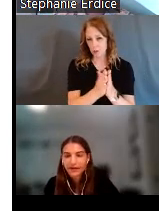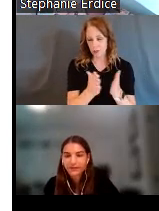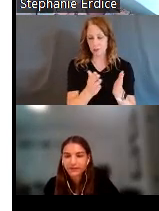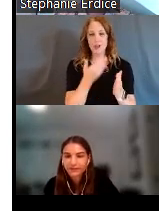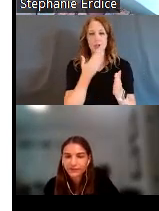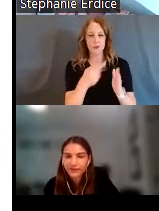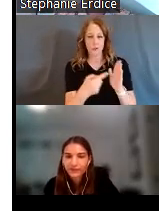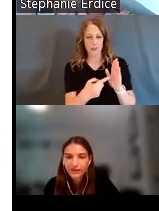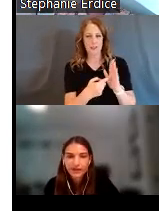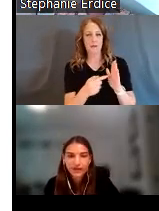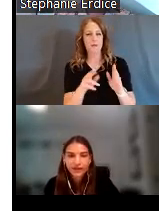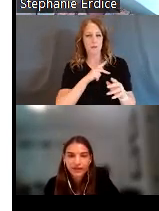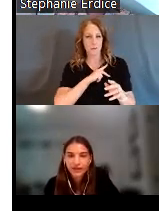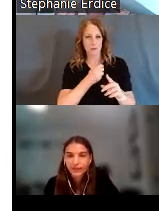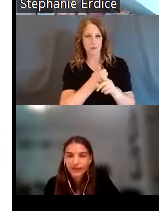personal self-care.